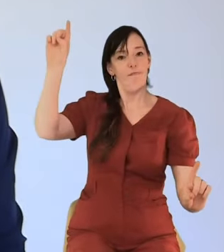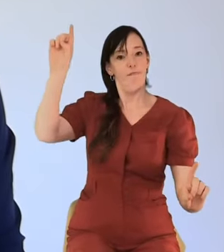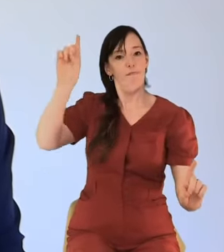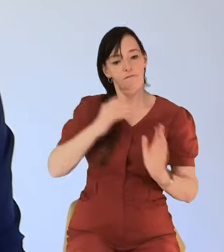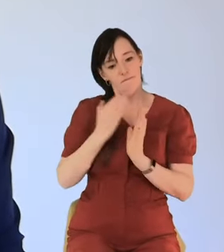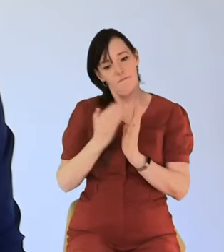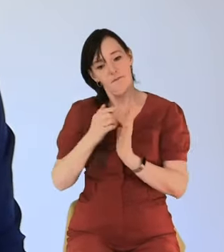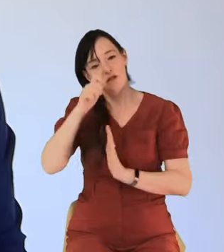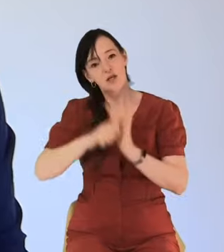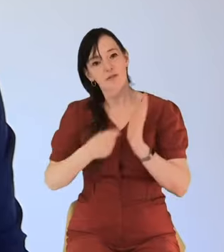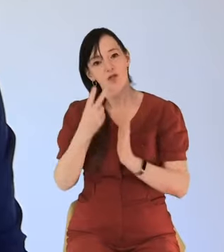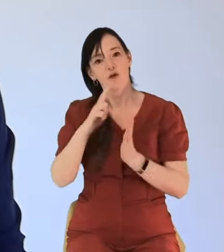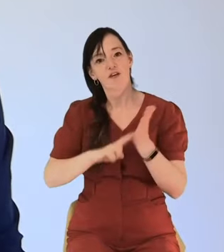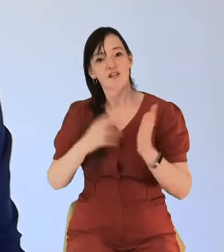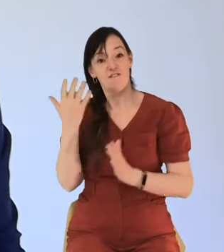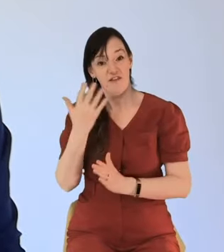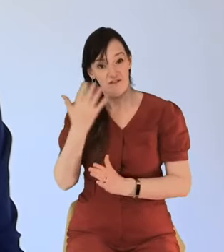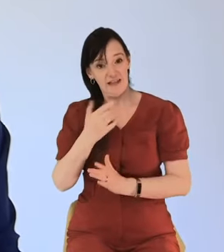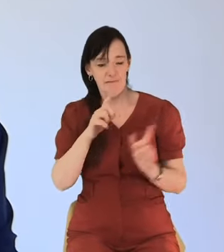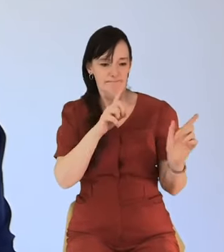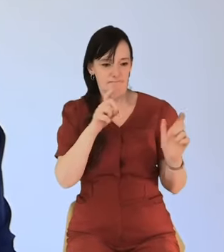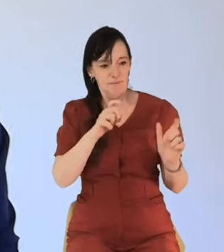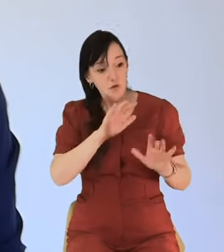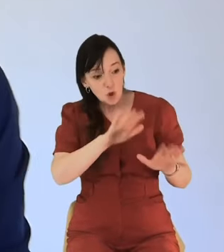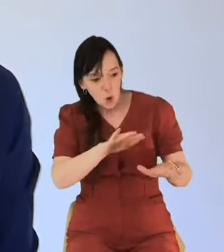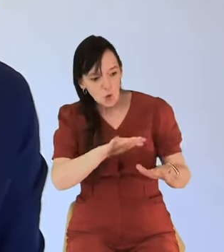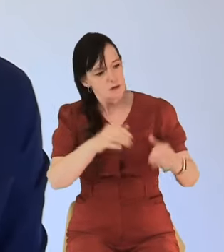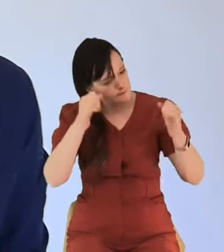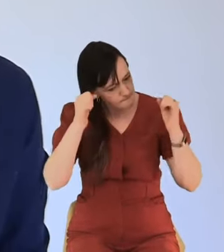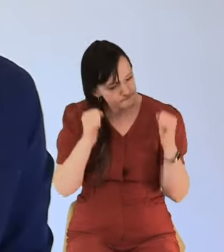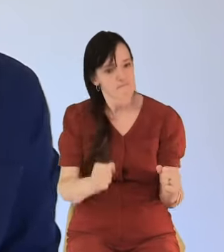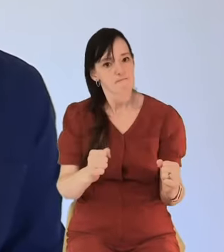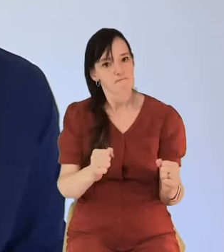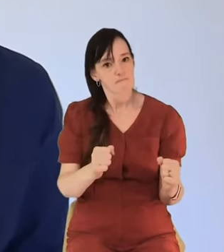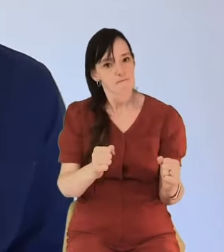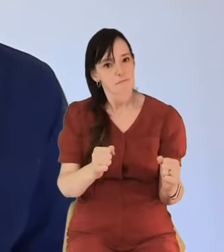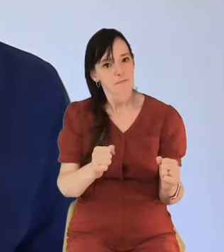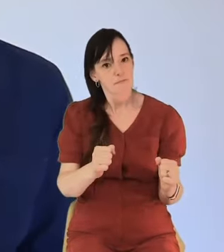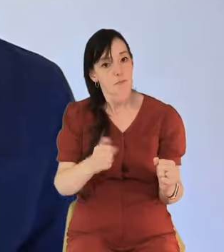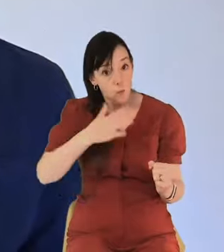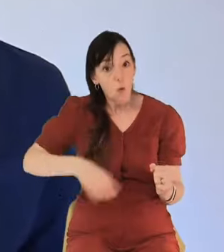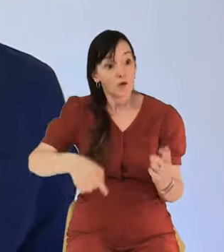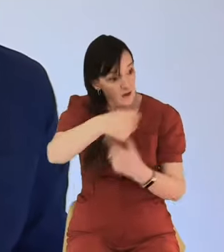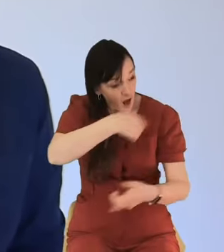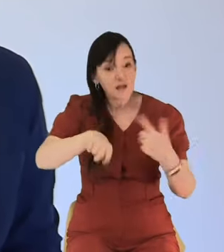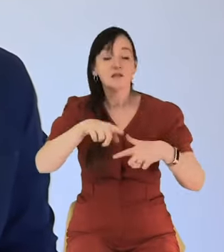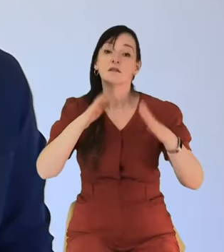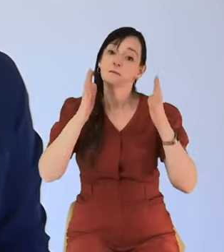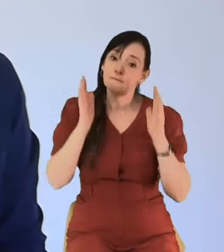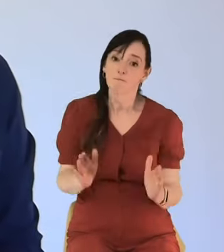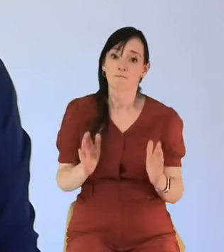to chapter 2, verse 15, where he says, so then, brothers and sisters, stand firm. He wants us to stand